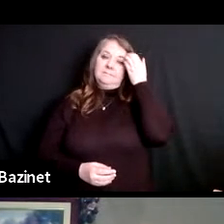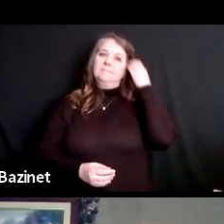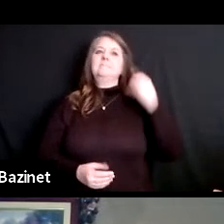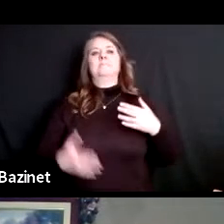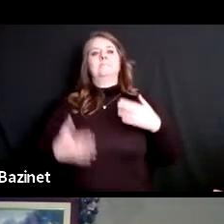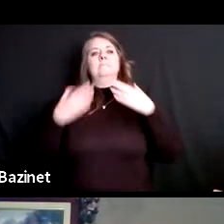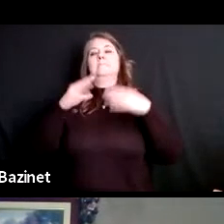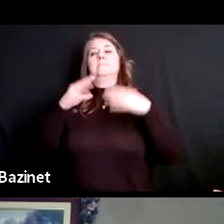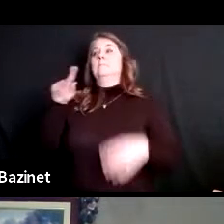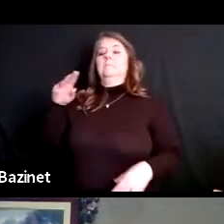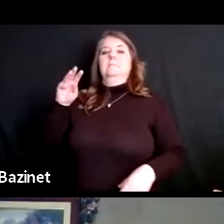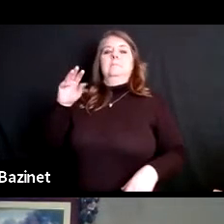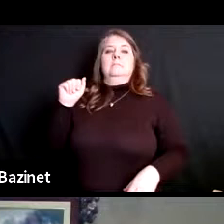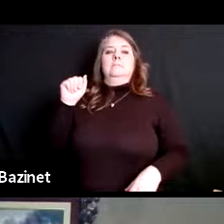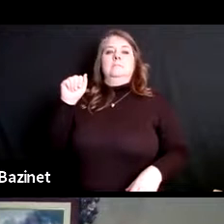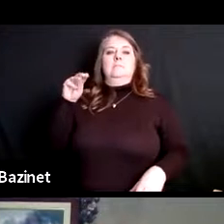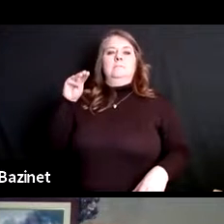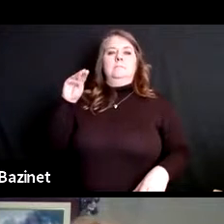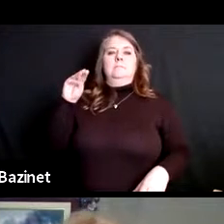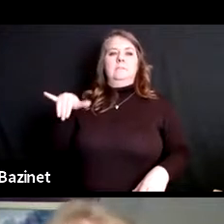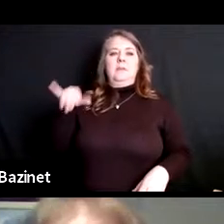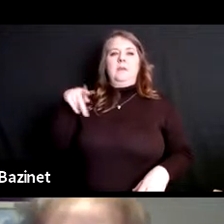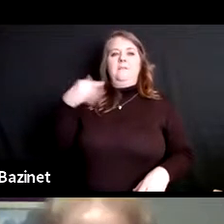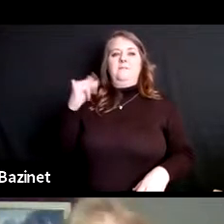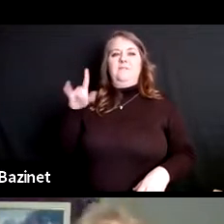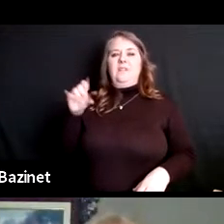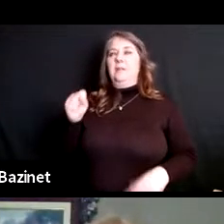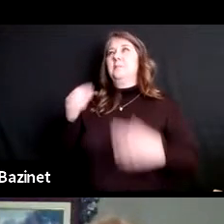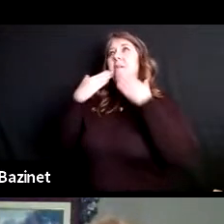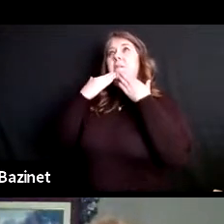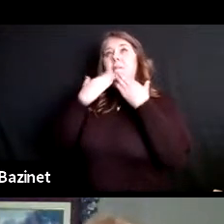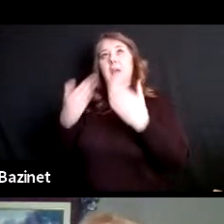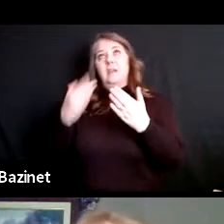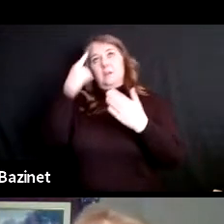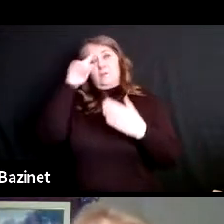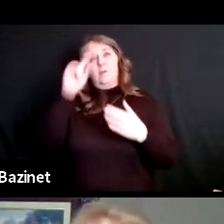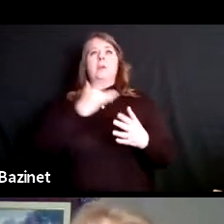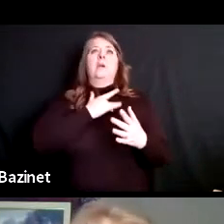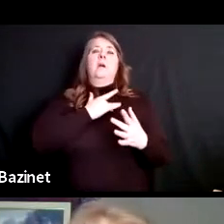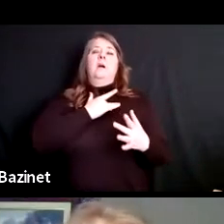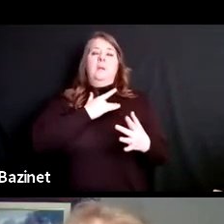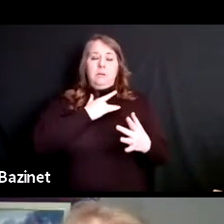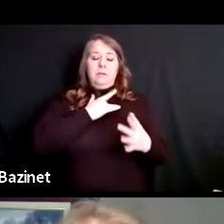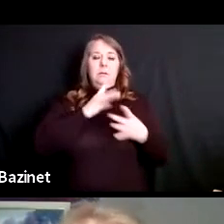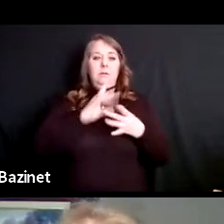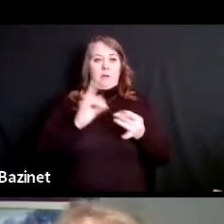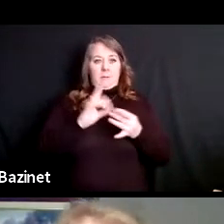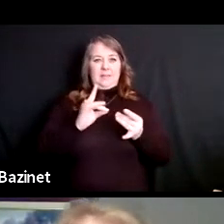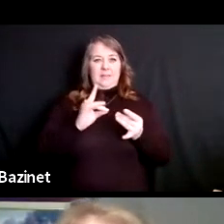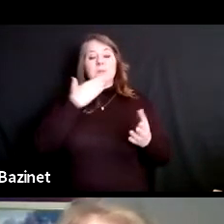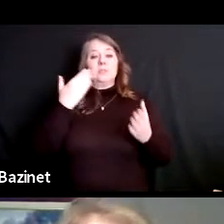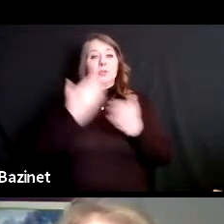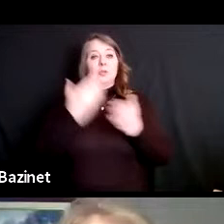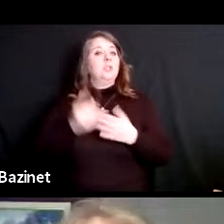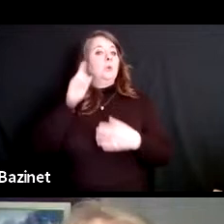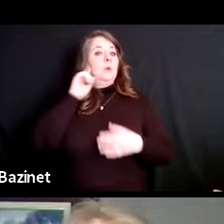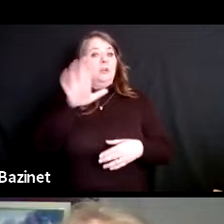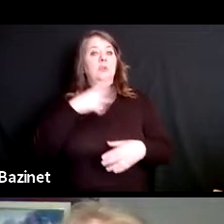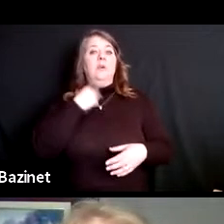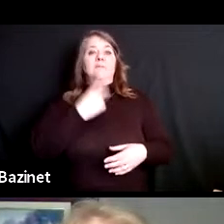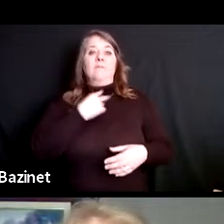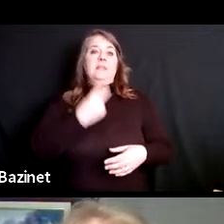Thank you for all of those heartfelt comments. It was really good to hear your voices rather than just a letter being read. So